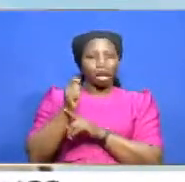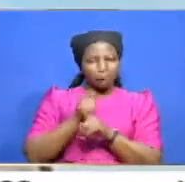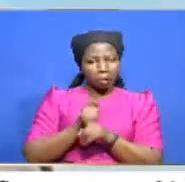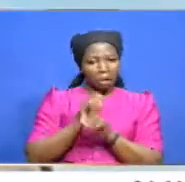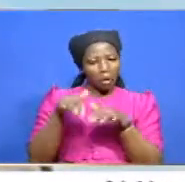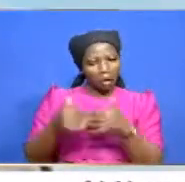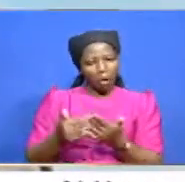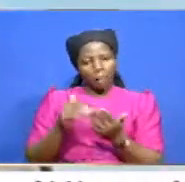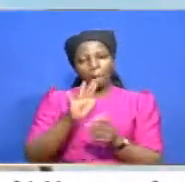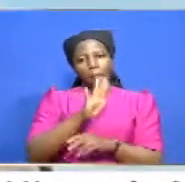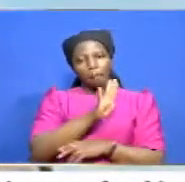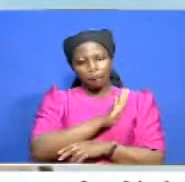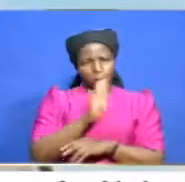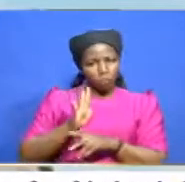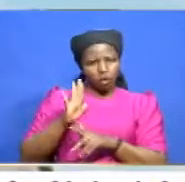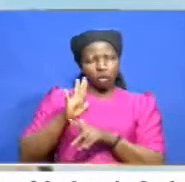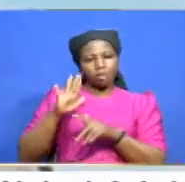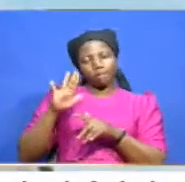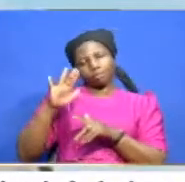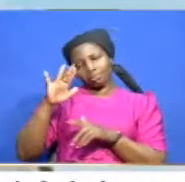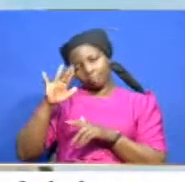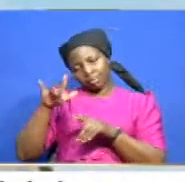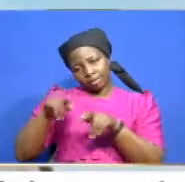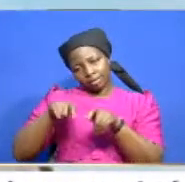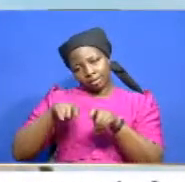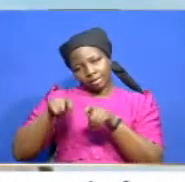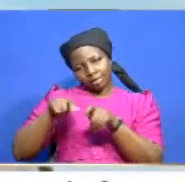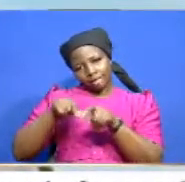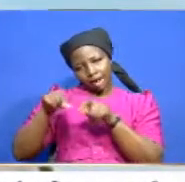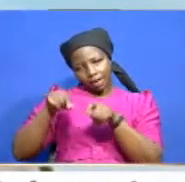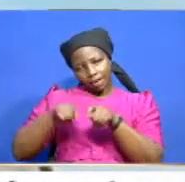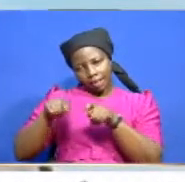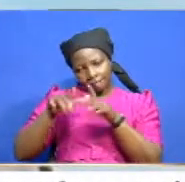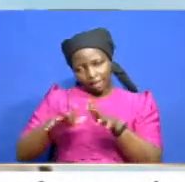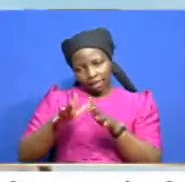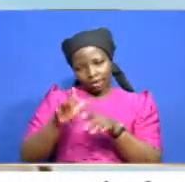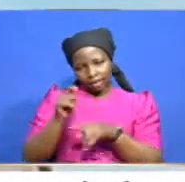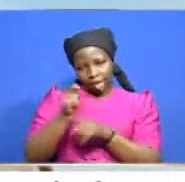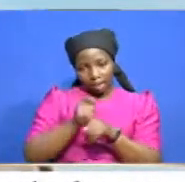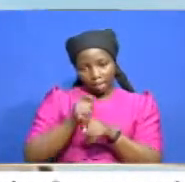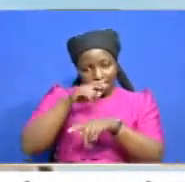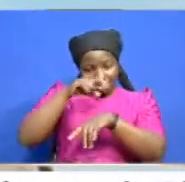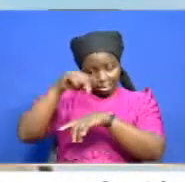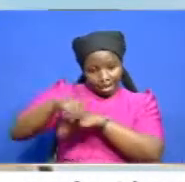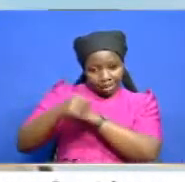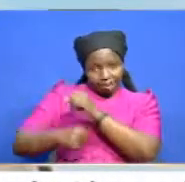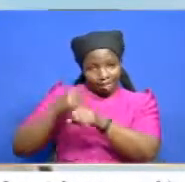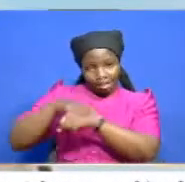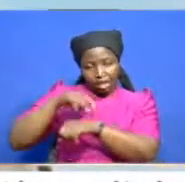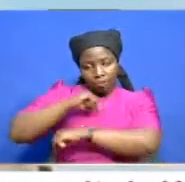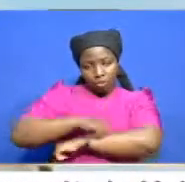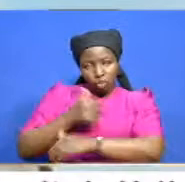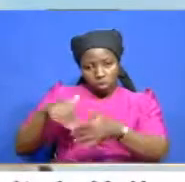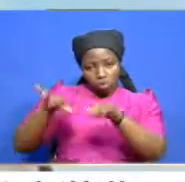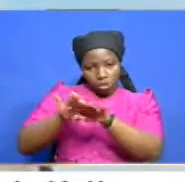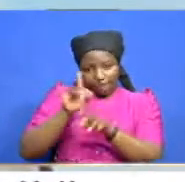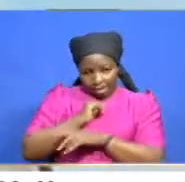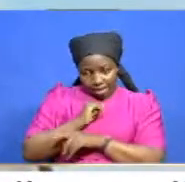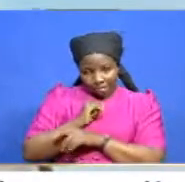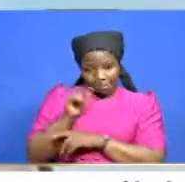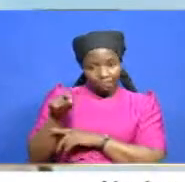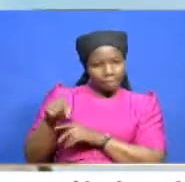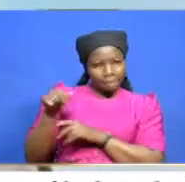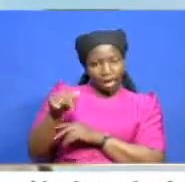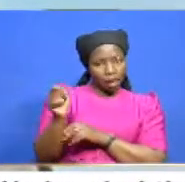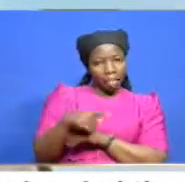teachers, when the schools closed, they only earned, the last time they earned was the month of March, and in